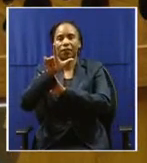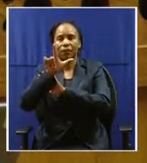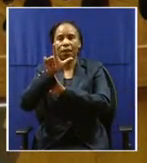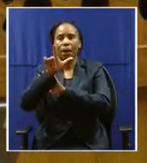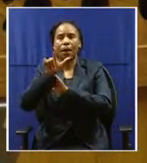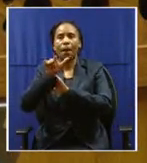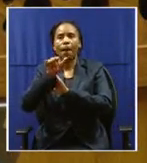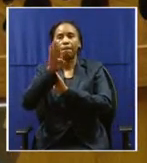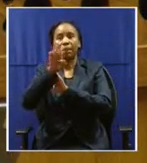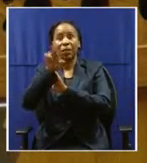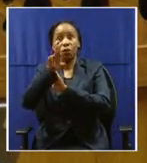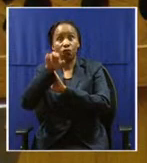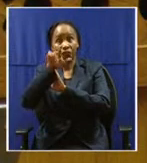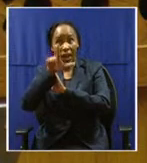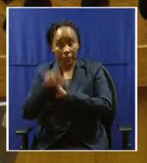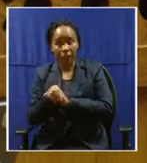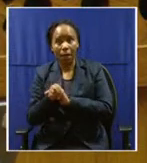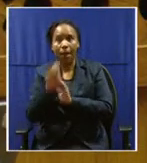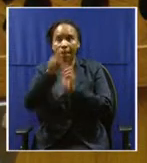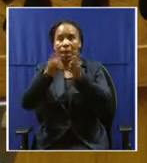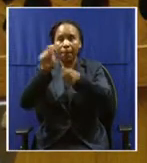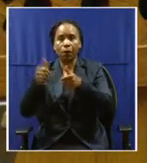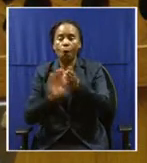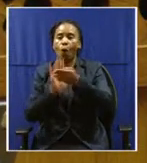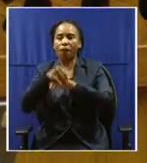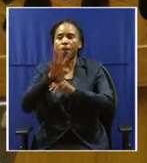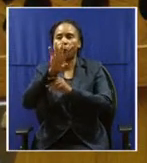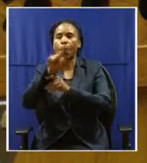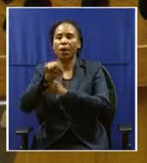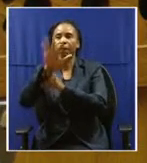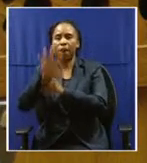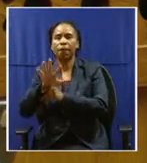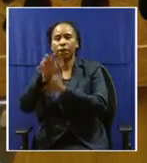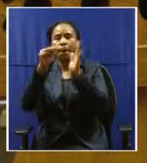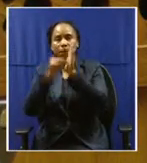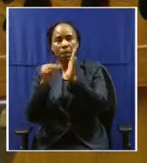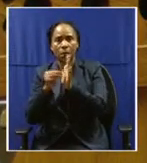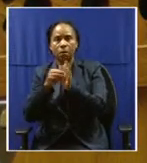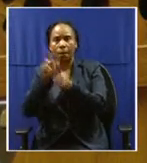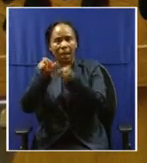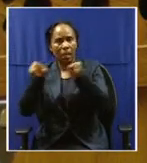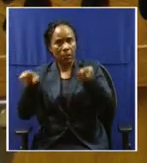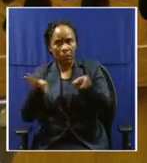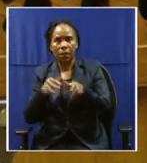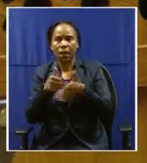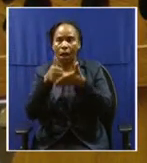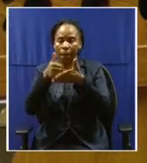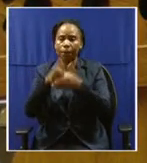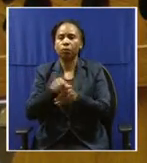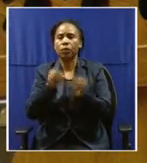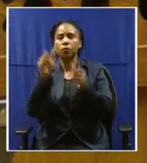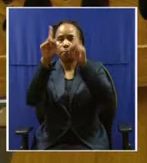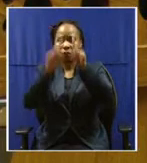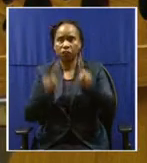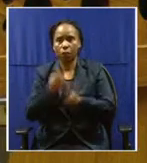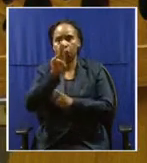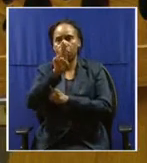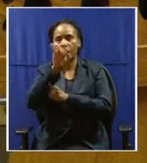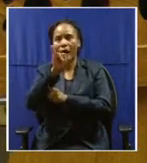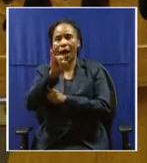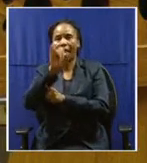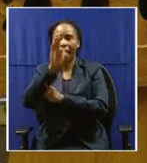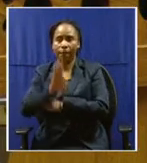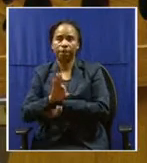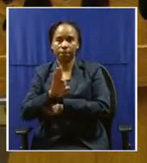been paid to over 4.5 million workers through the special UIF TERF scheme. More